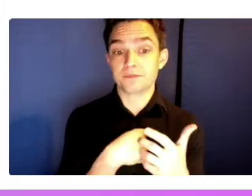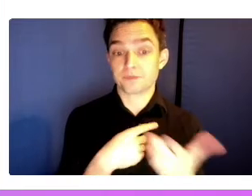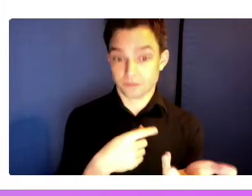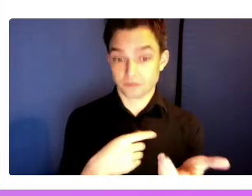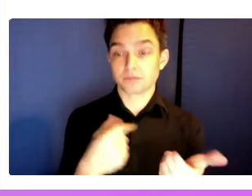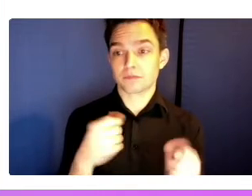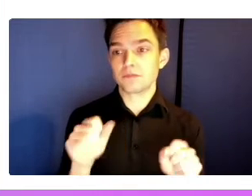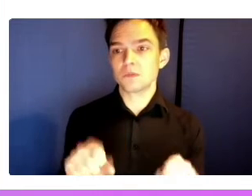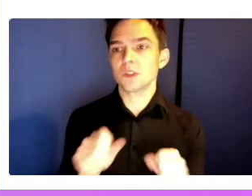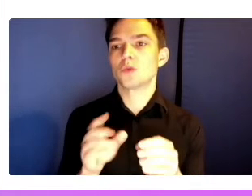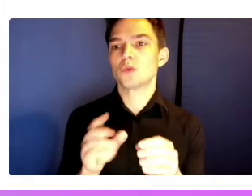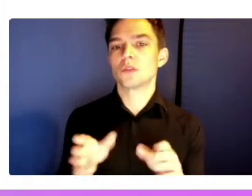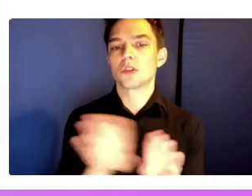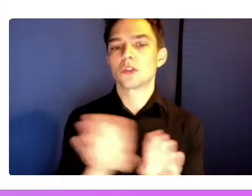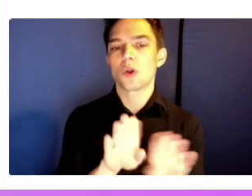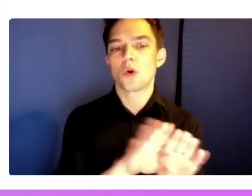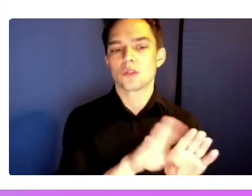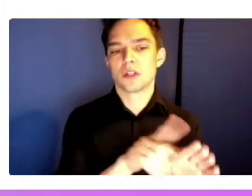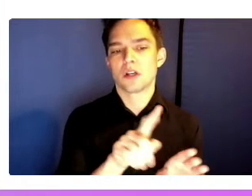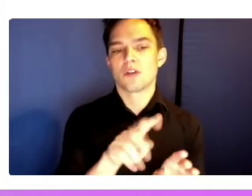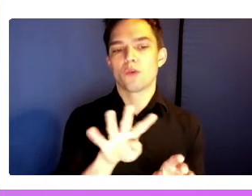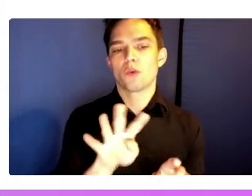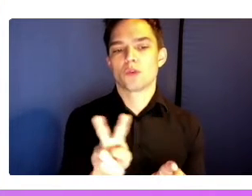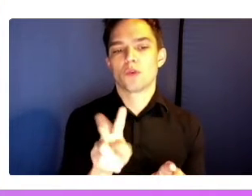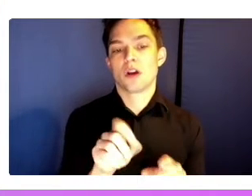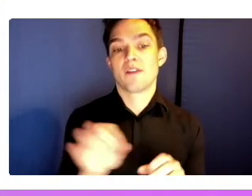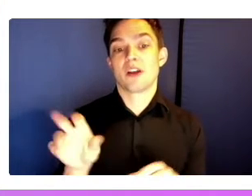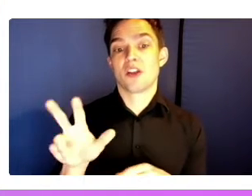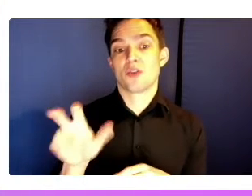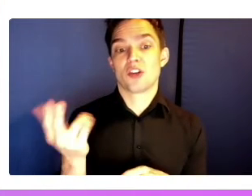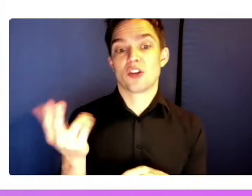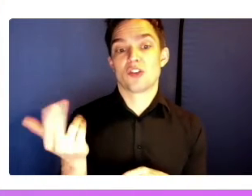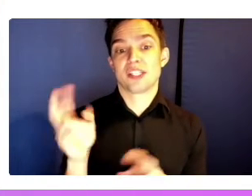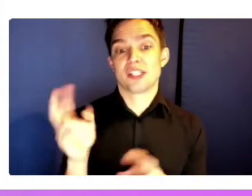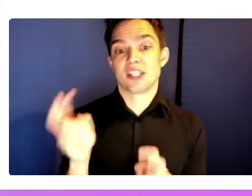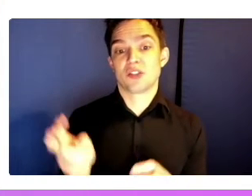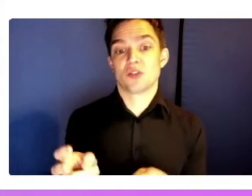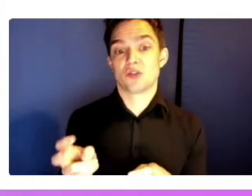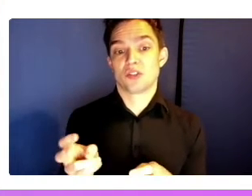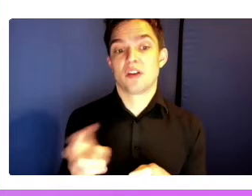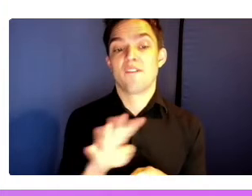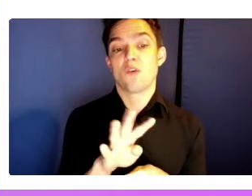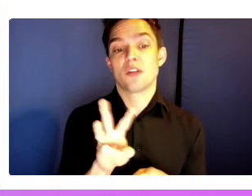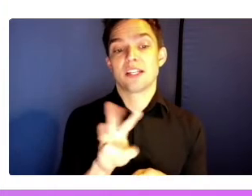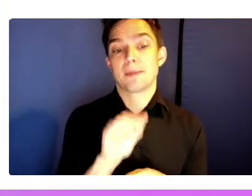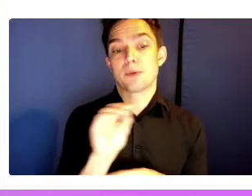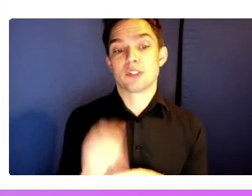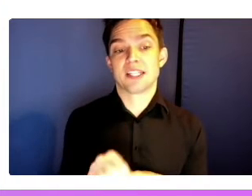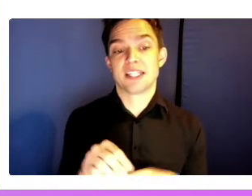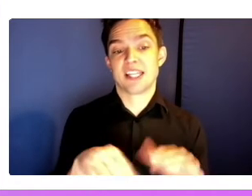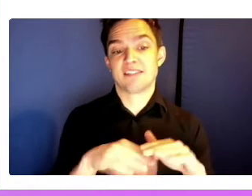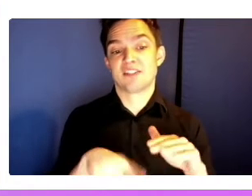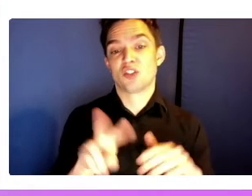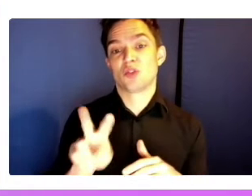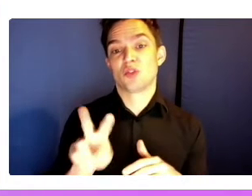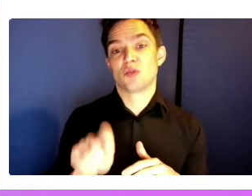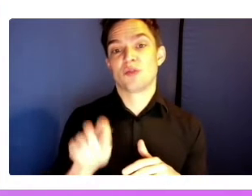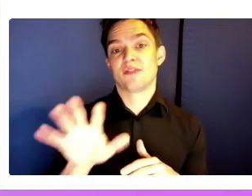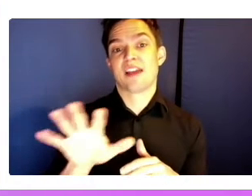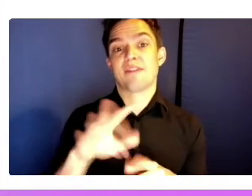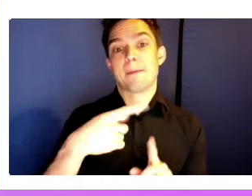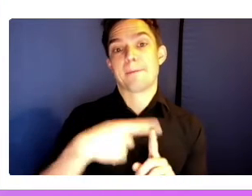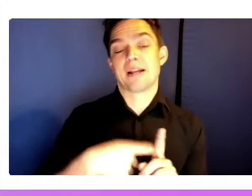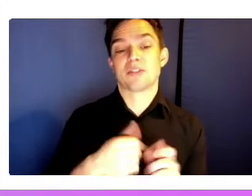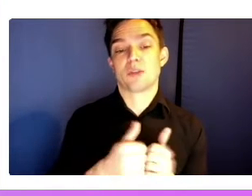were able to close about 142 of the 313 issues, 46%, in 2.5 months.